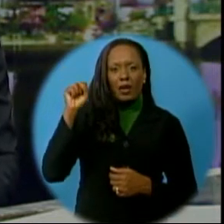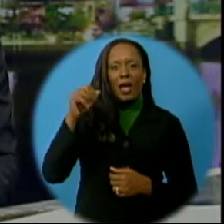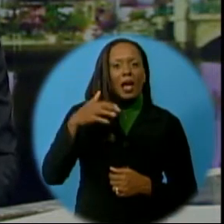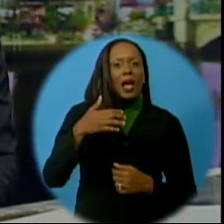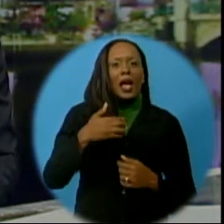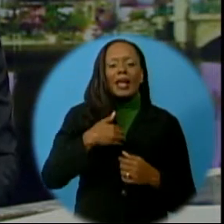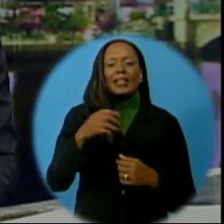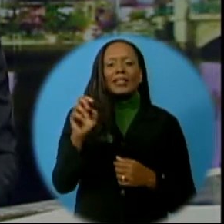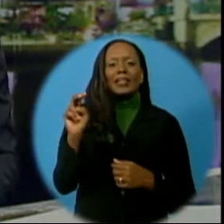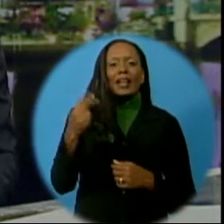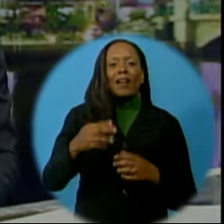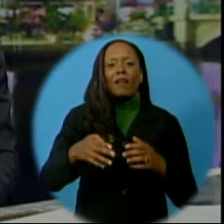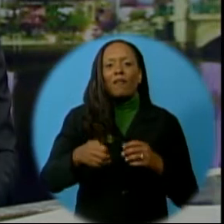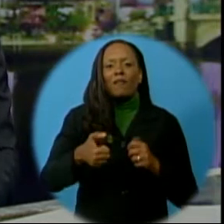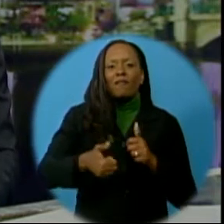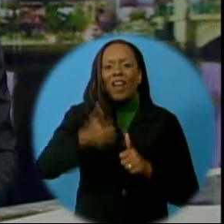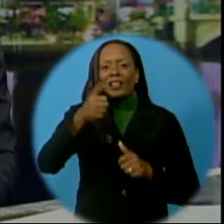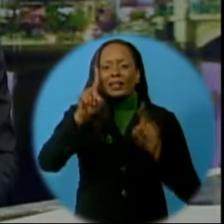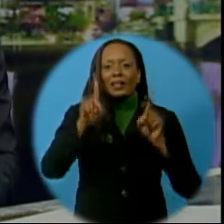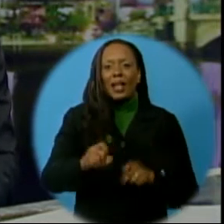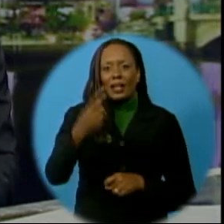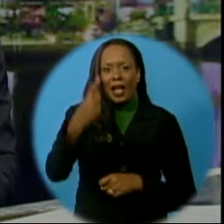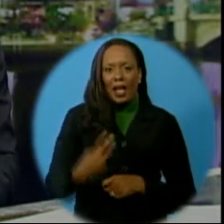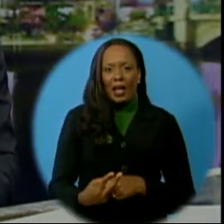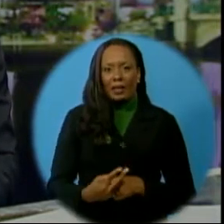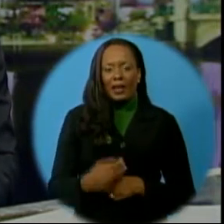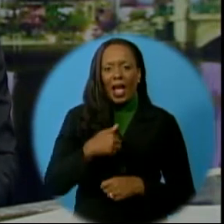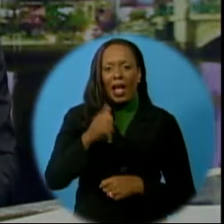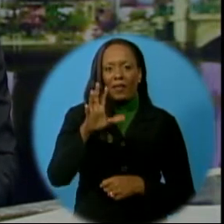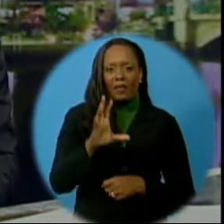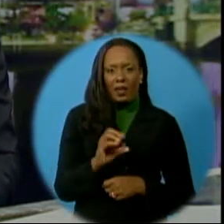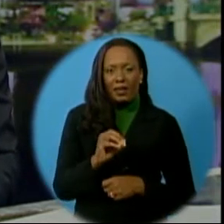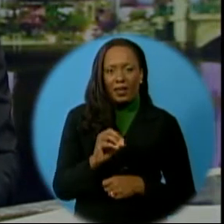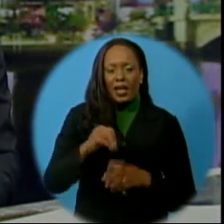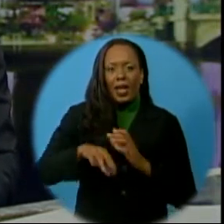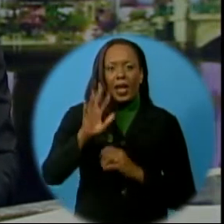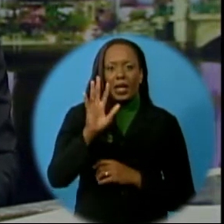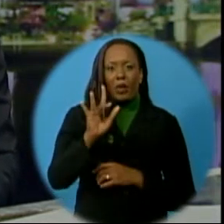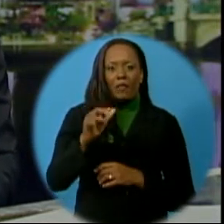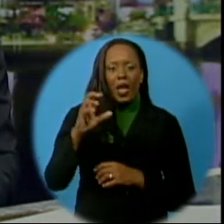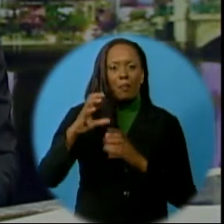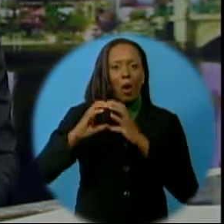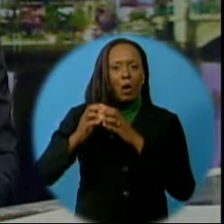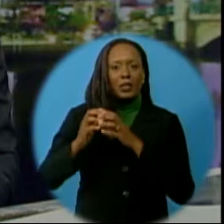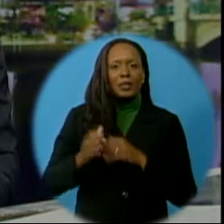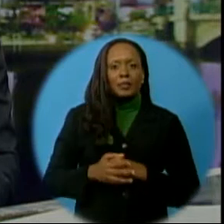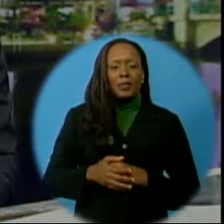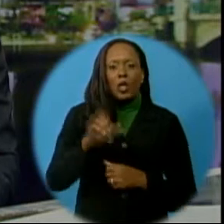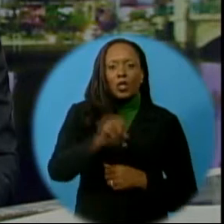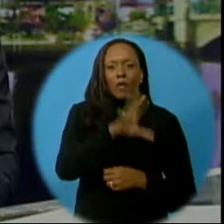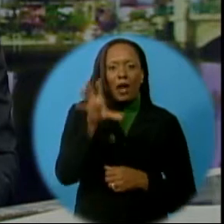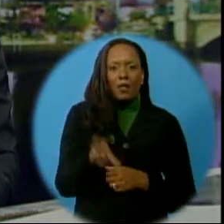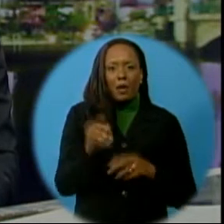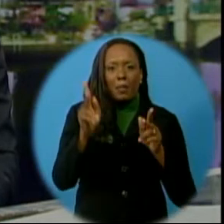second fastest test half-century of all time. His 50 came in 25 balls. South Africa's Jack Callis holds the record, getting